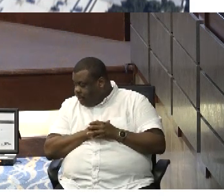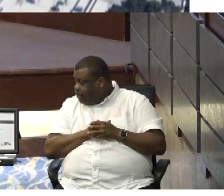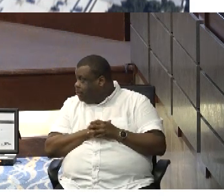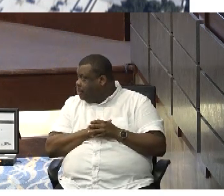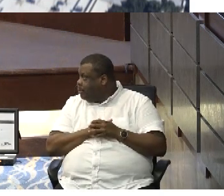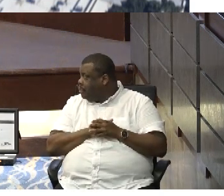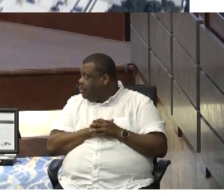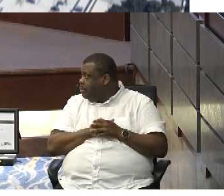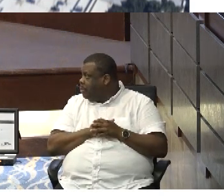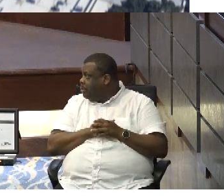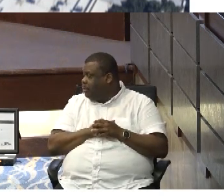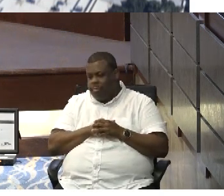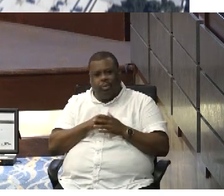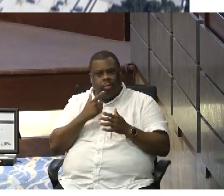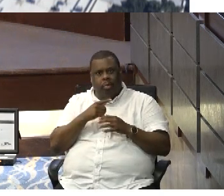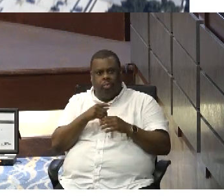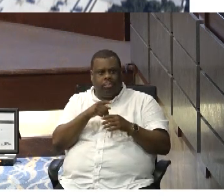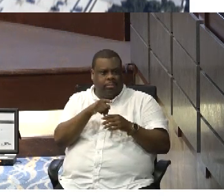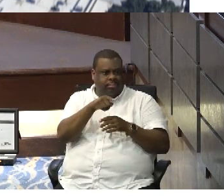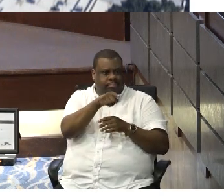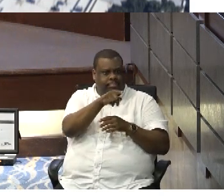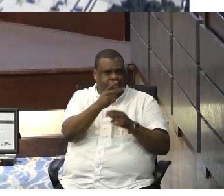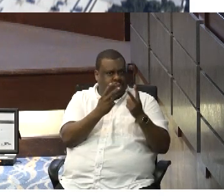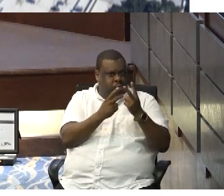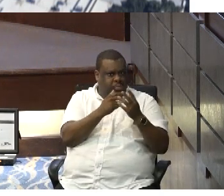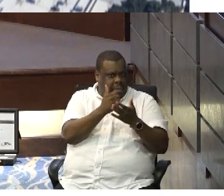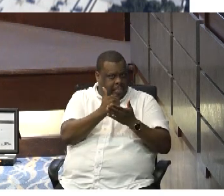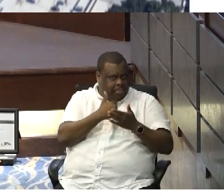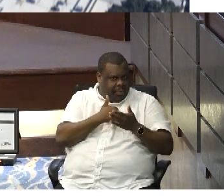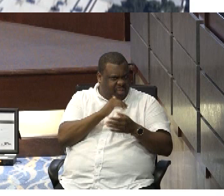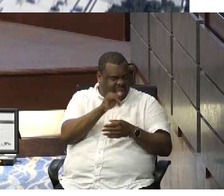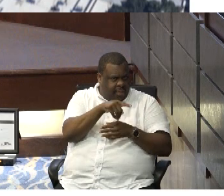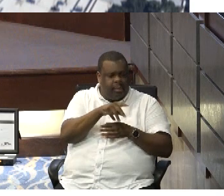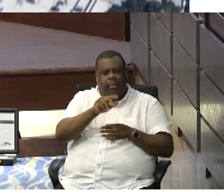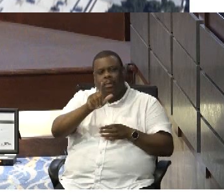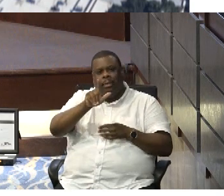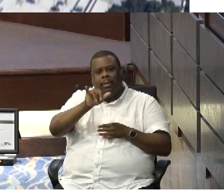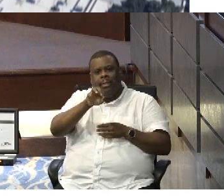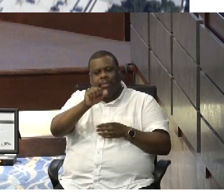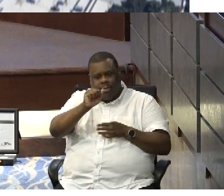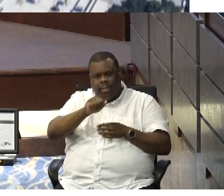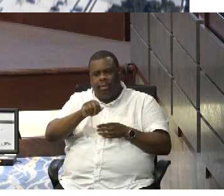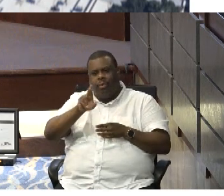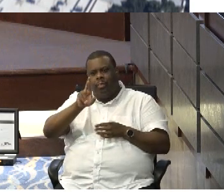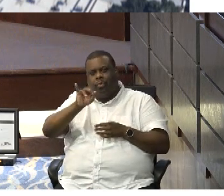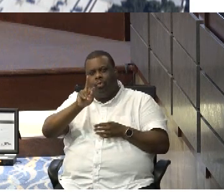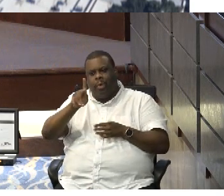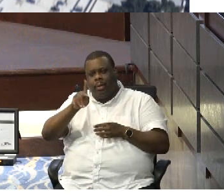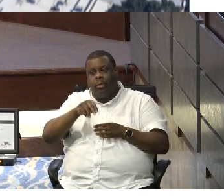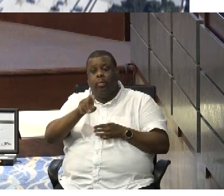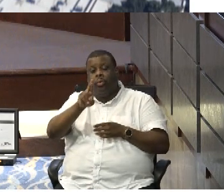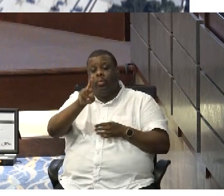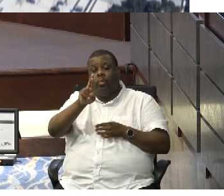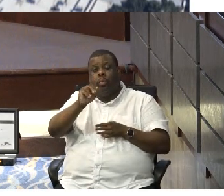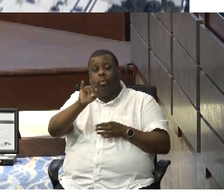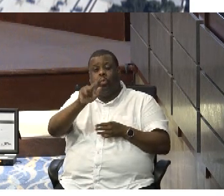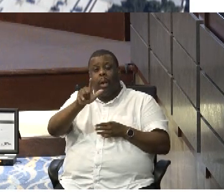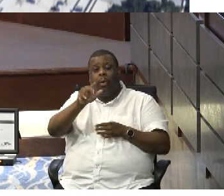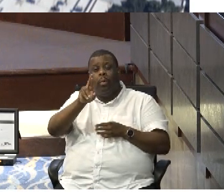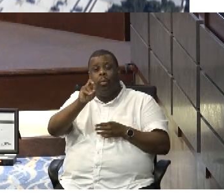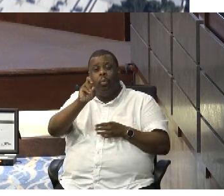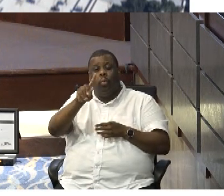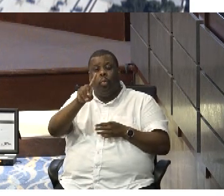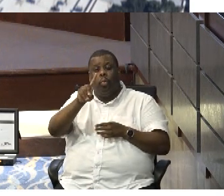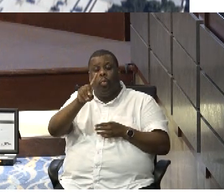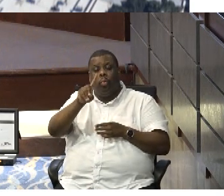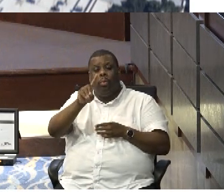to Lisa and Rick Sheldon, who donated the former railroad bridge that